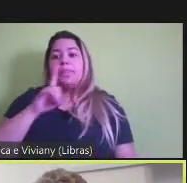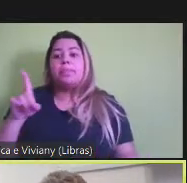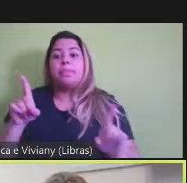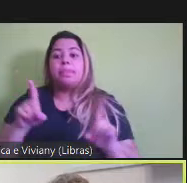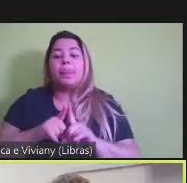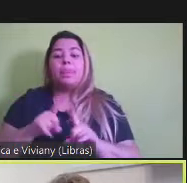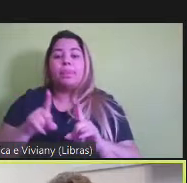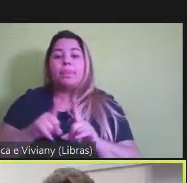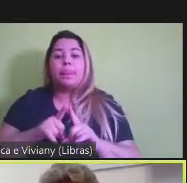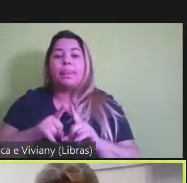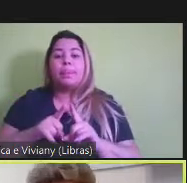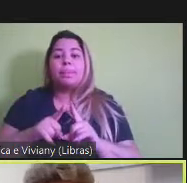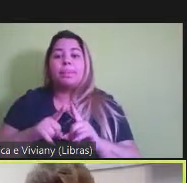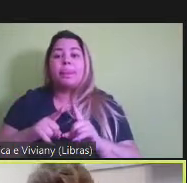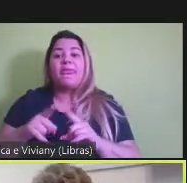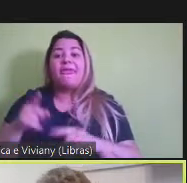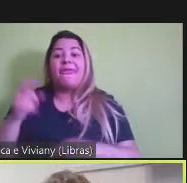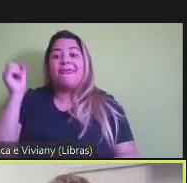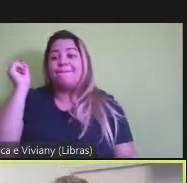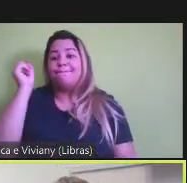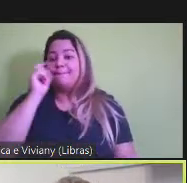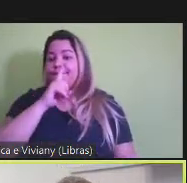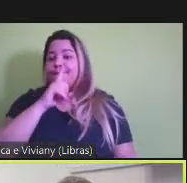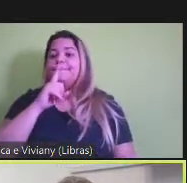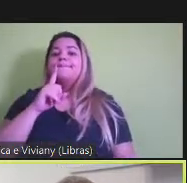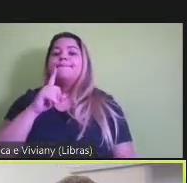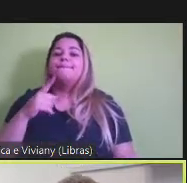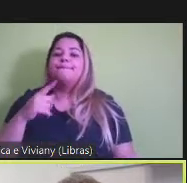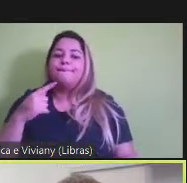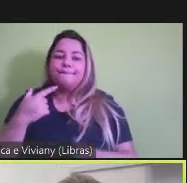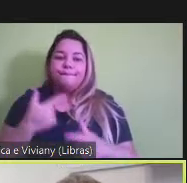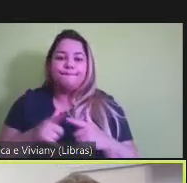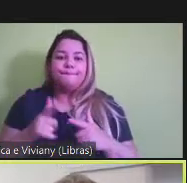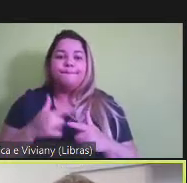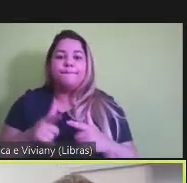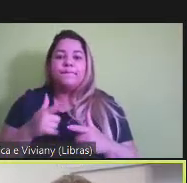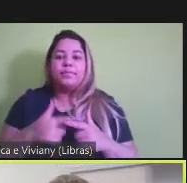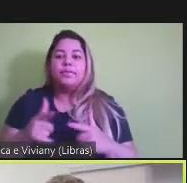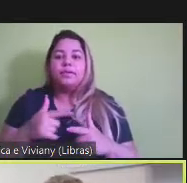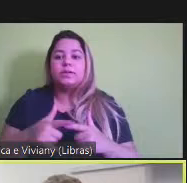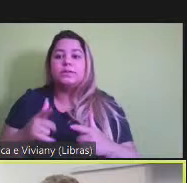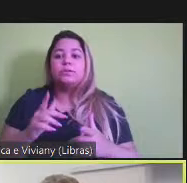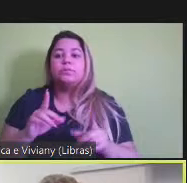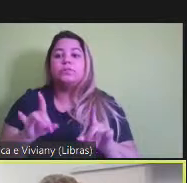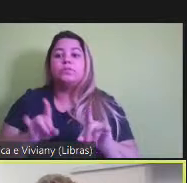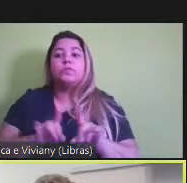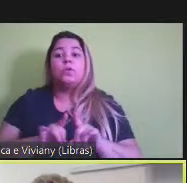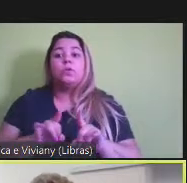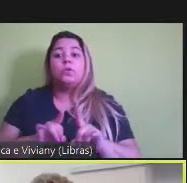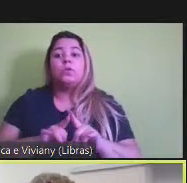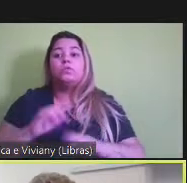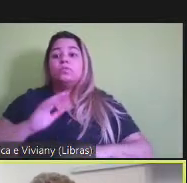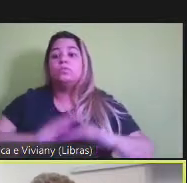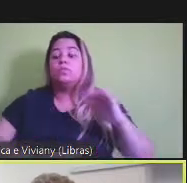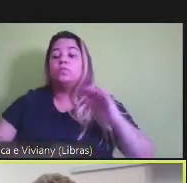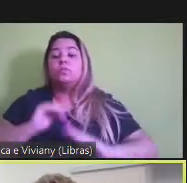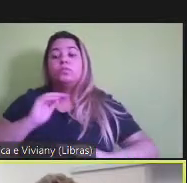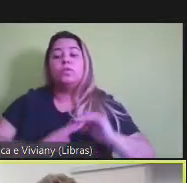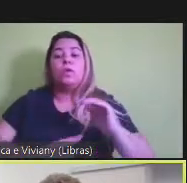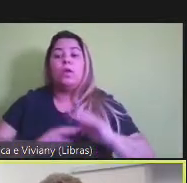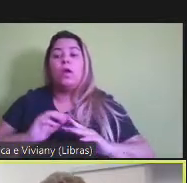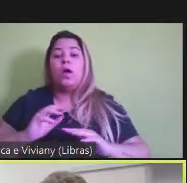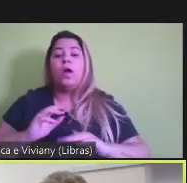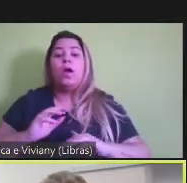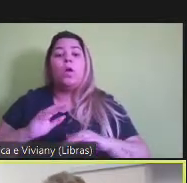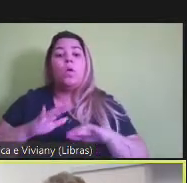is behind all the difficulties and the security safeties from the patient. Professionals don't